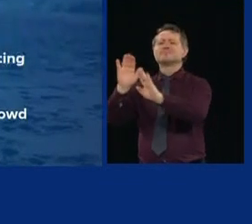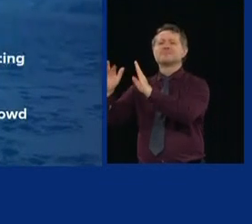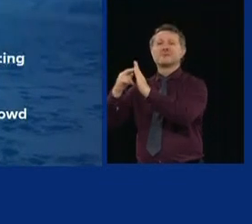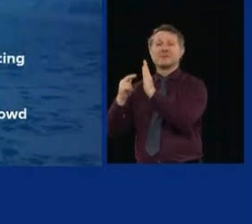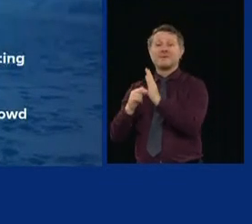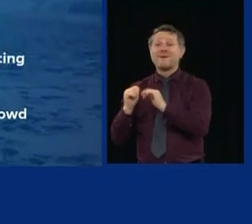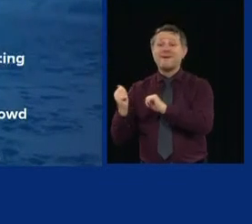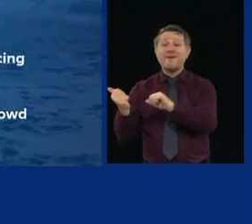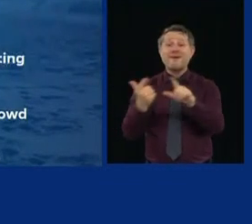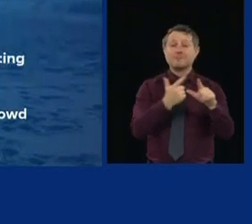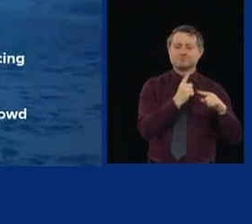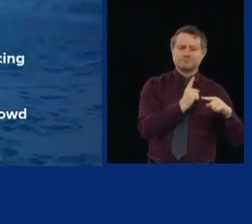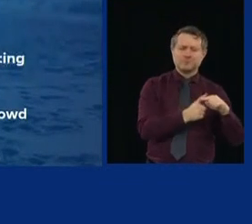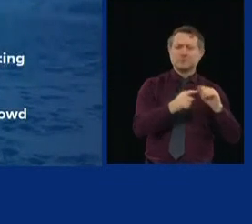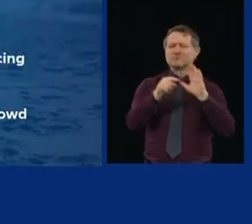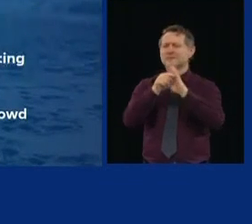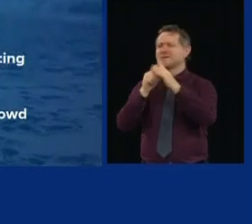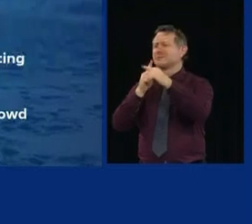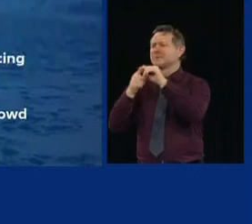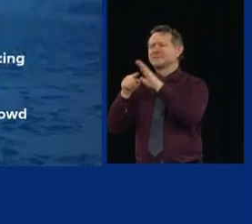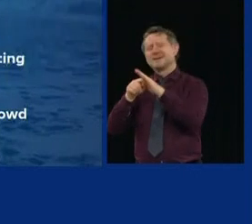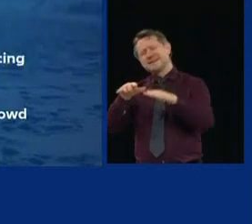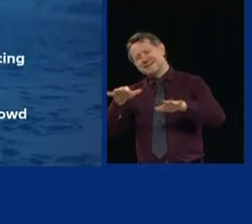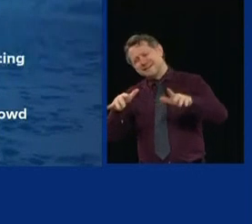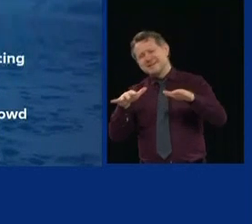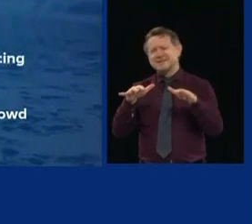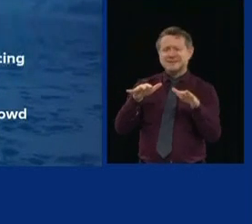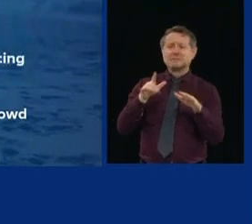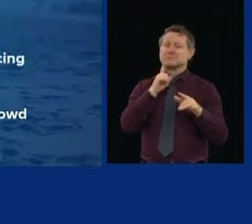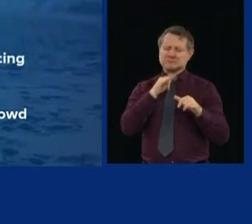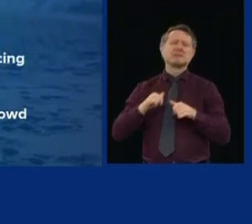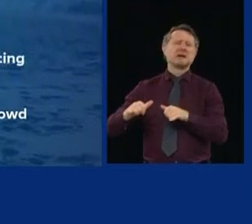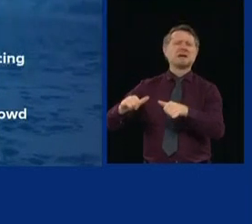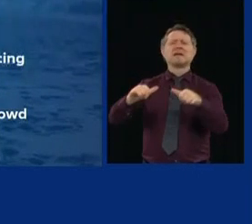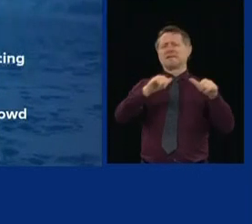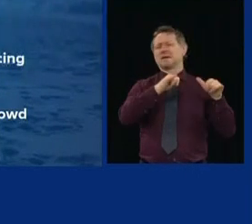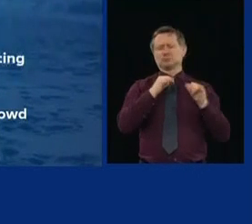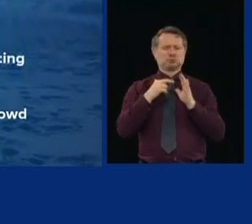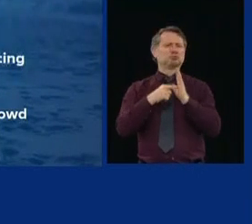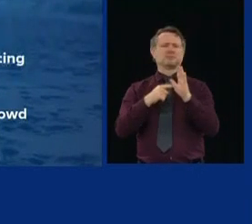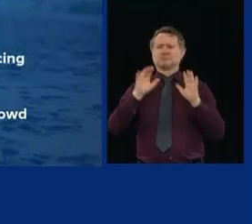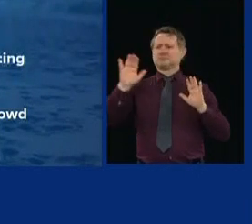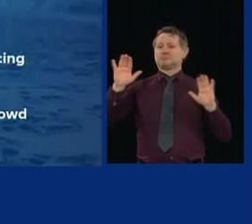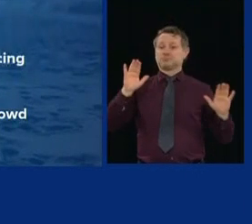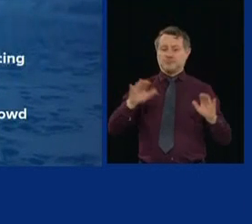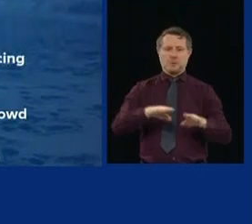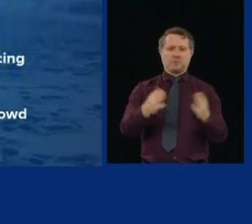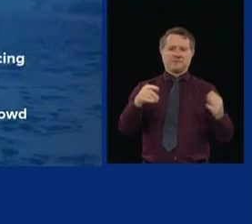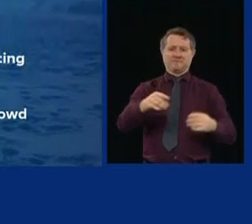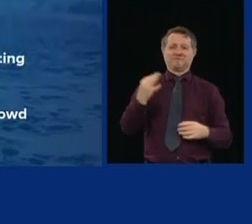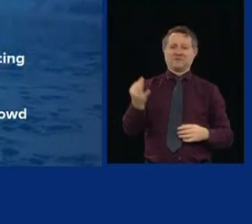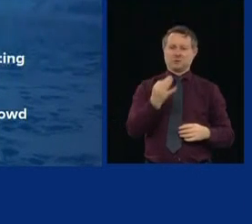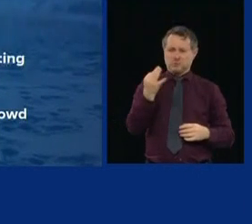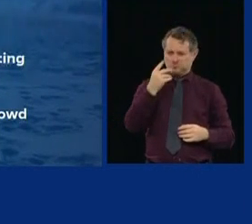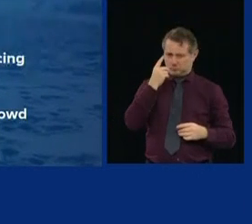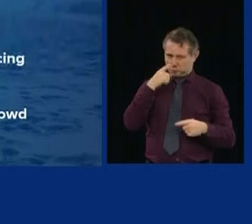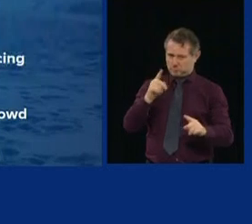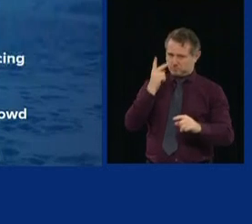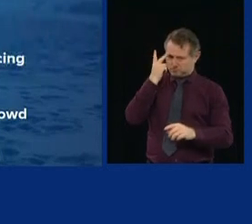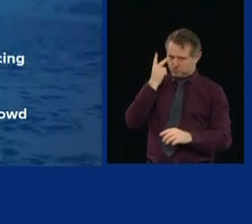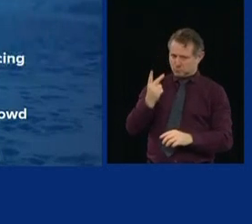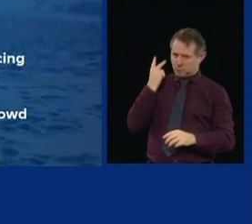all basically in the same ballpark. They're opening Friday of Memorial Day weekend, state beaches.